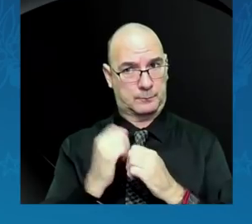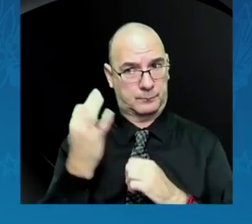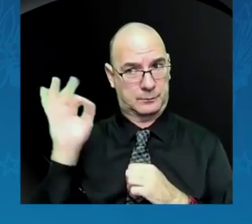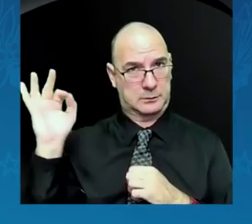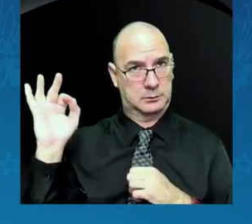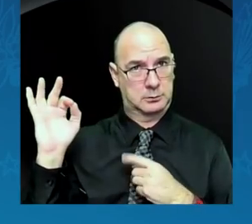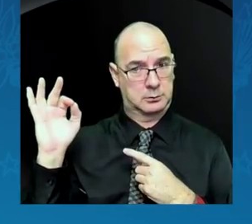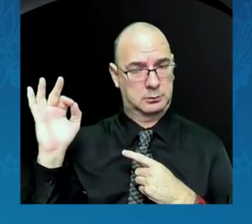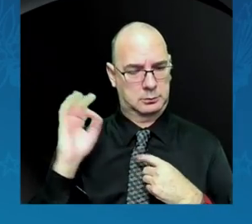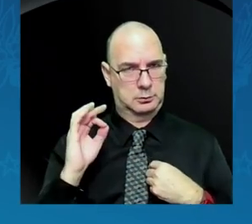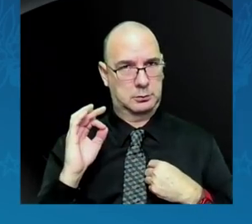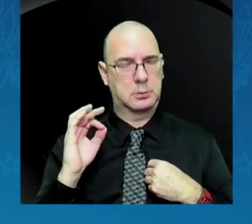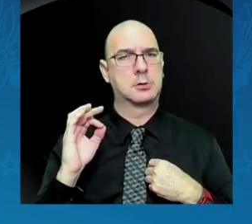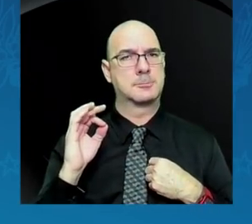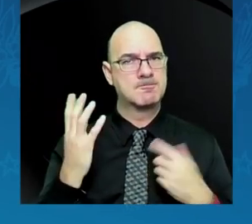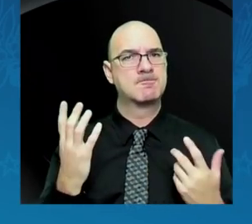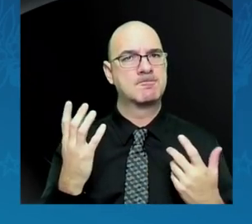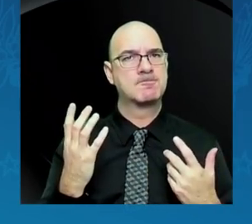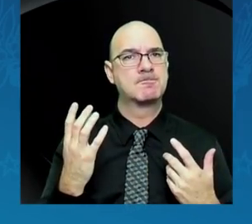of history,